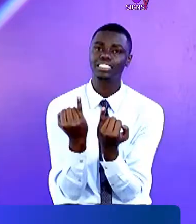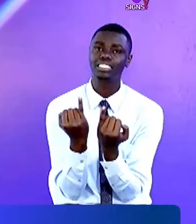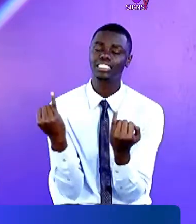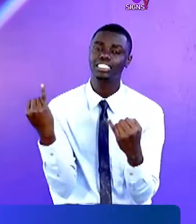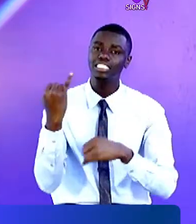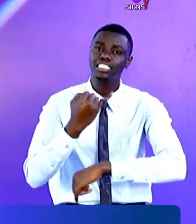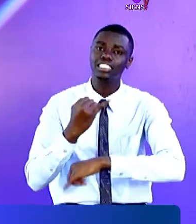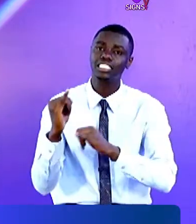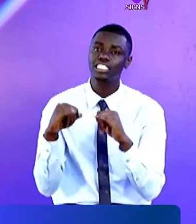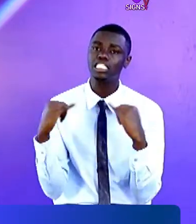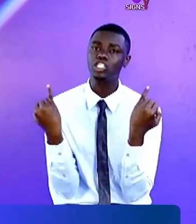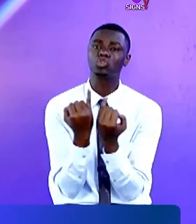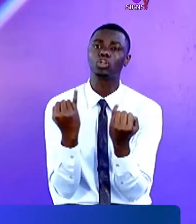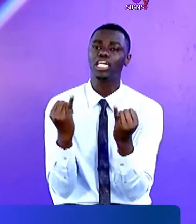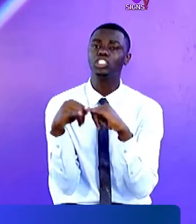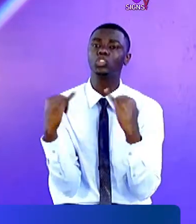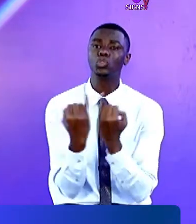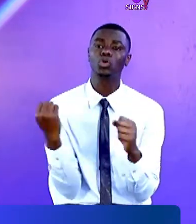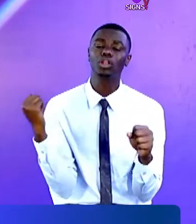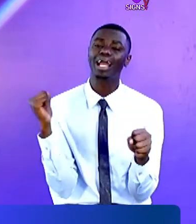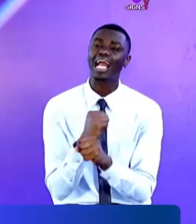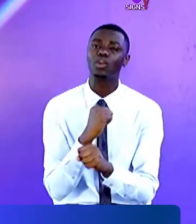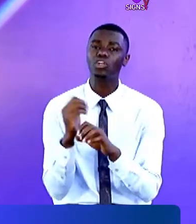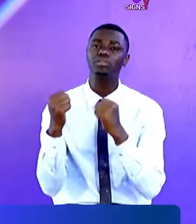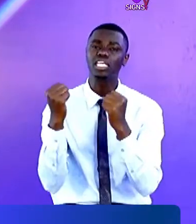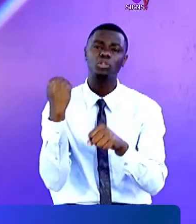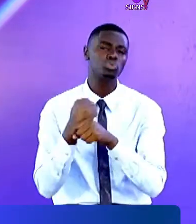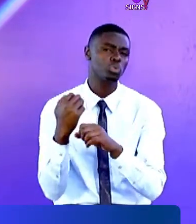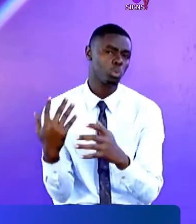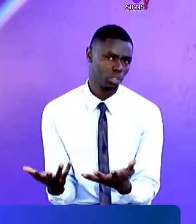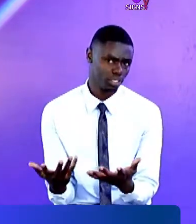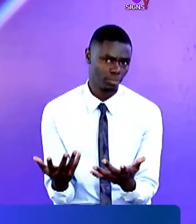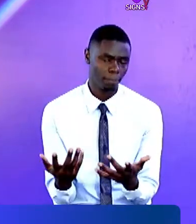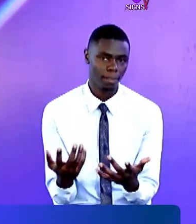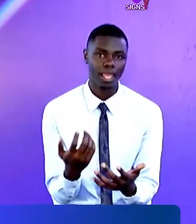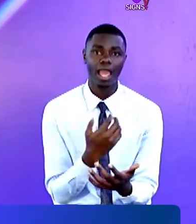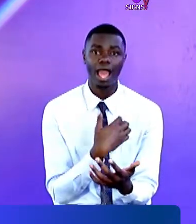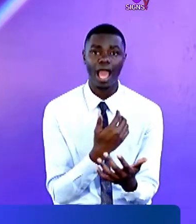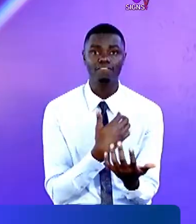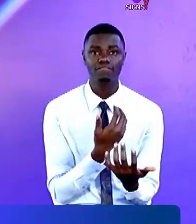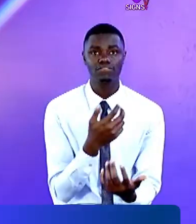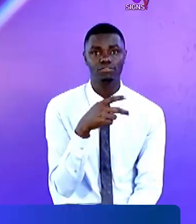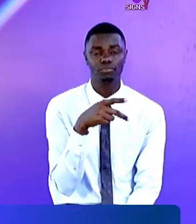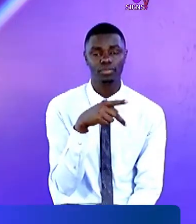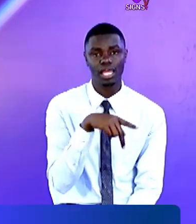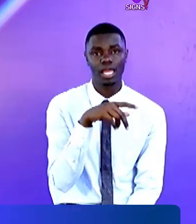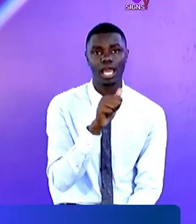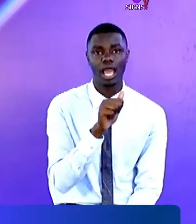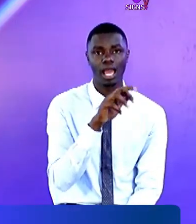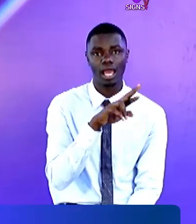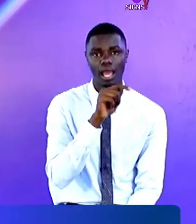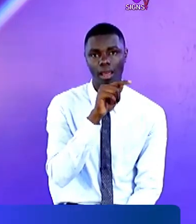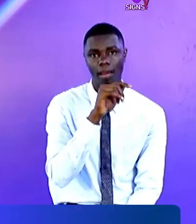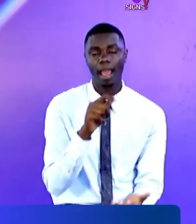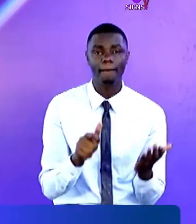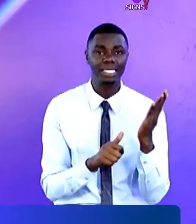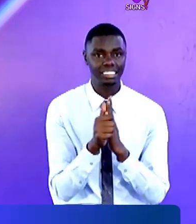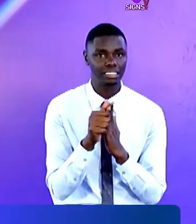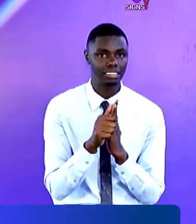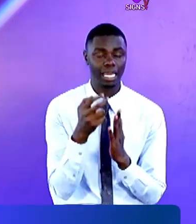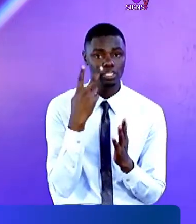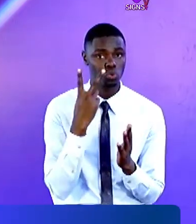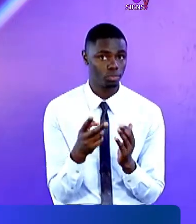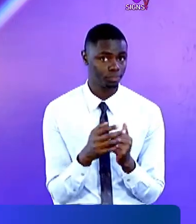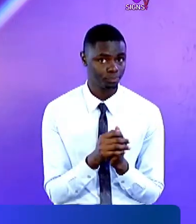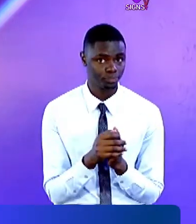institutions cannot be strengthened. What can you do? And then there's a practice I saw when I was in London. Do you know,